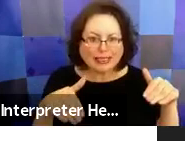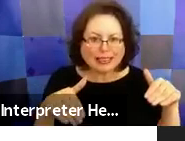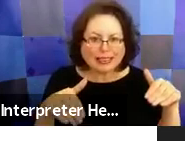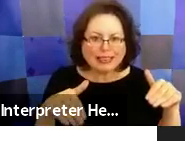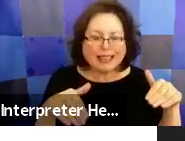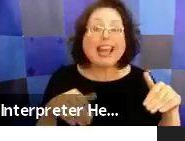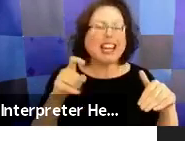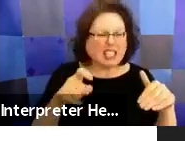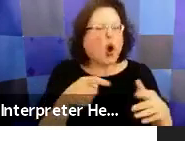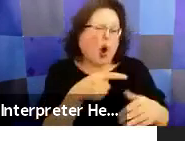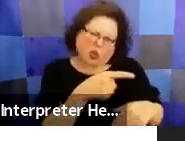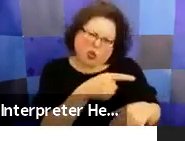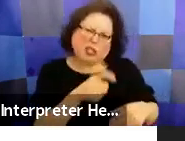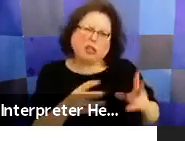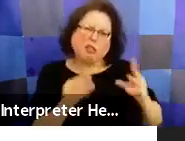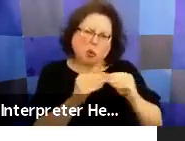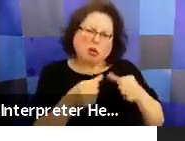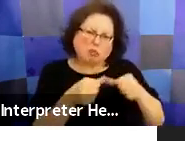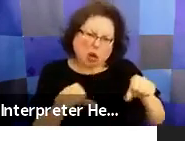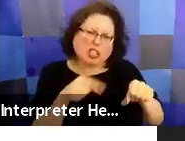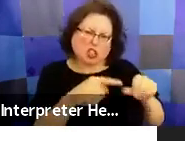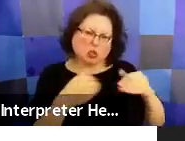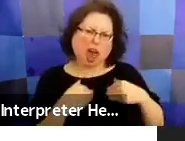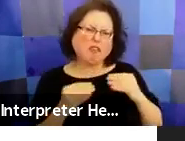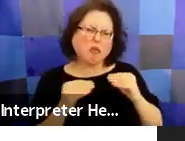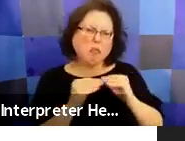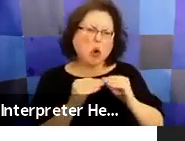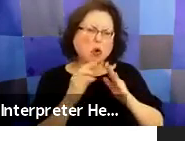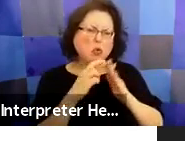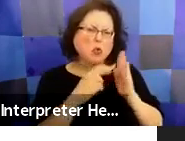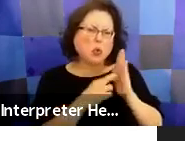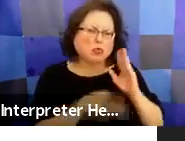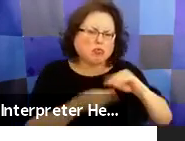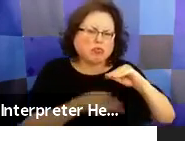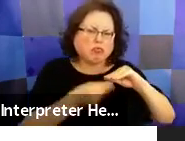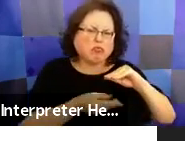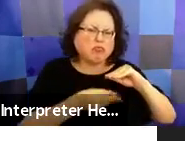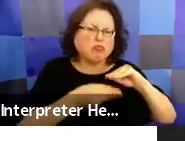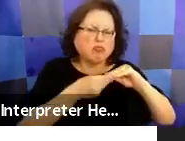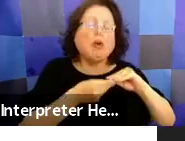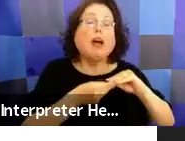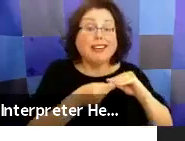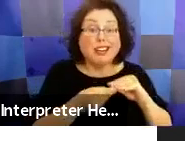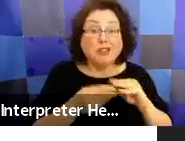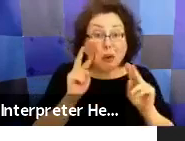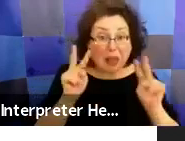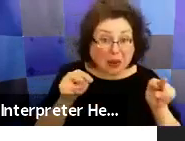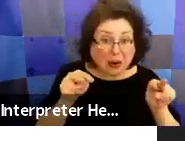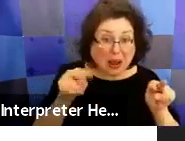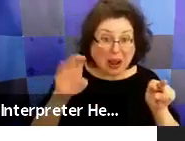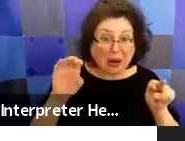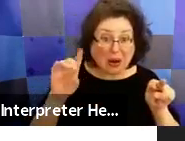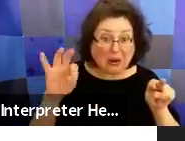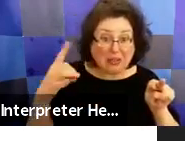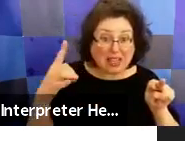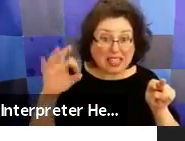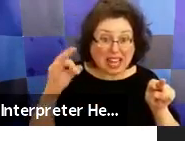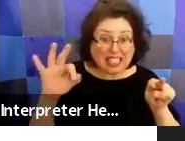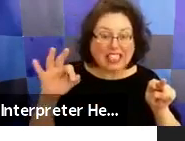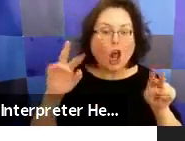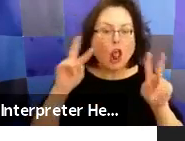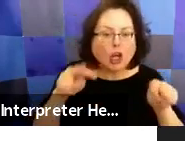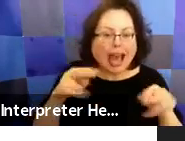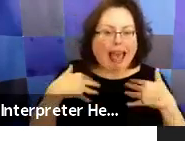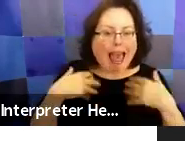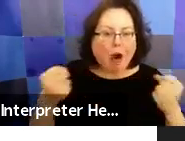additional deposits or additional rules. And when we look at COVID-19, we're thinking about healthcare staff,